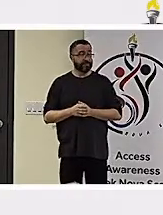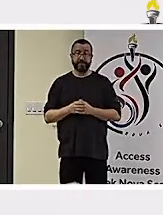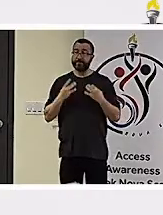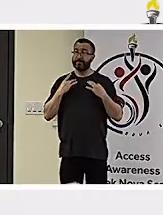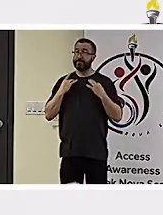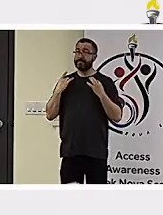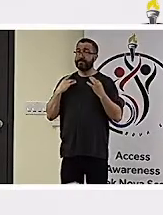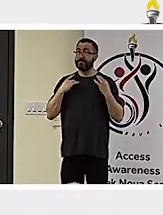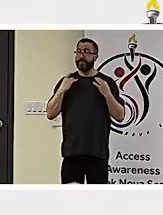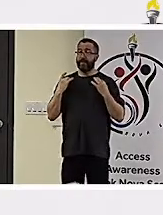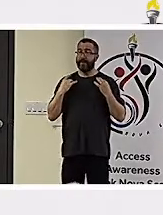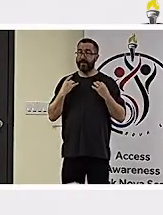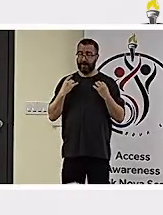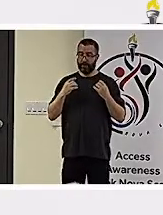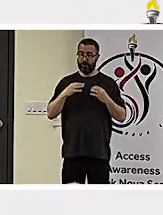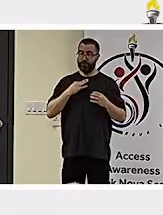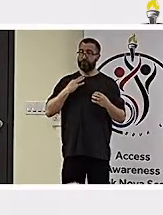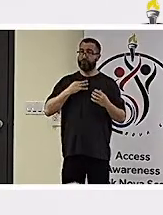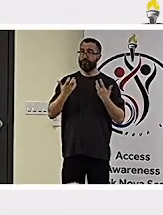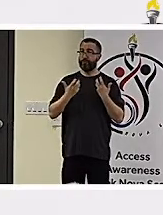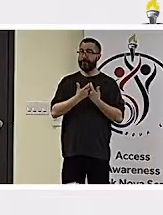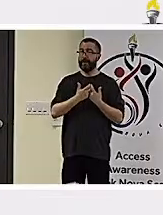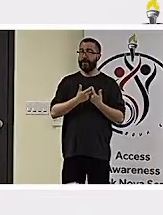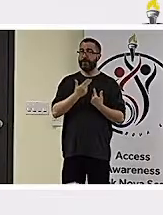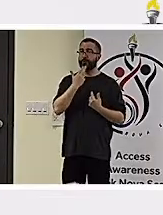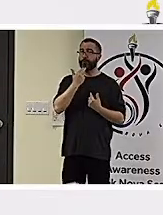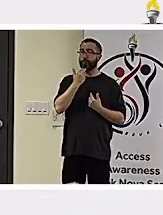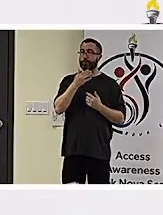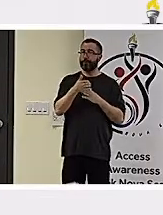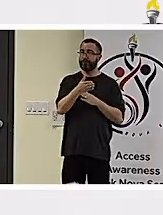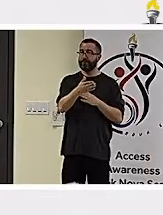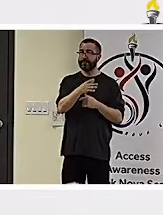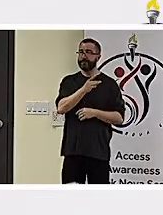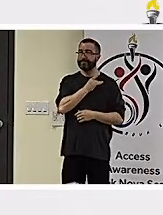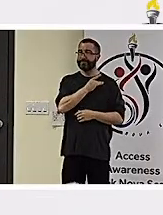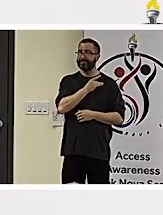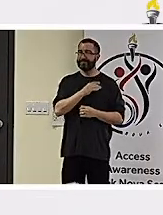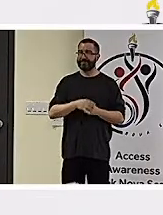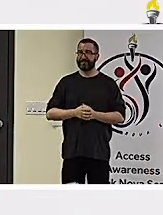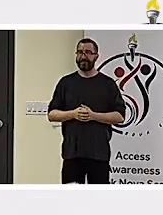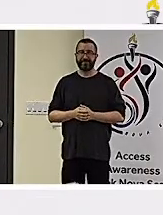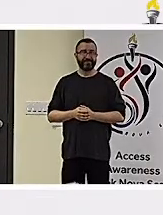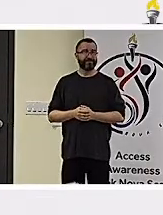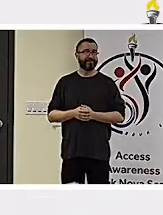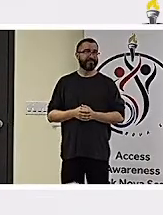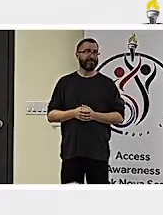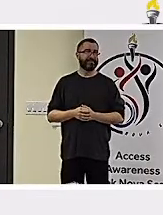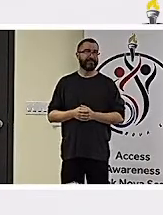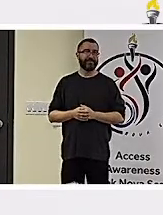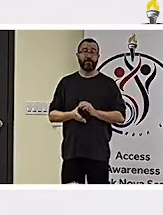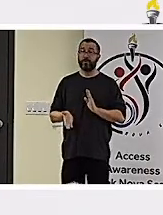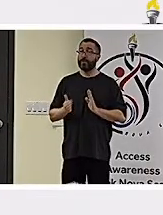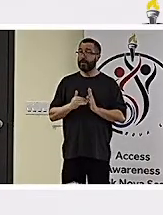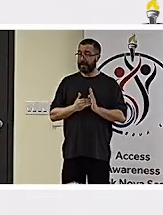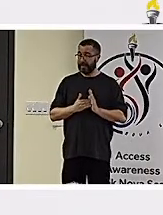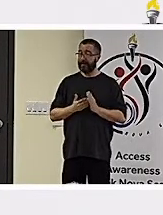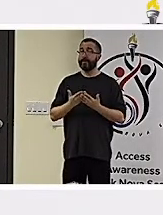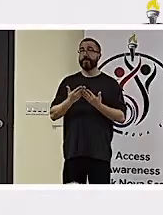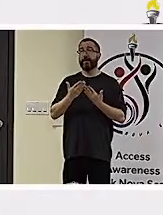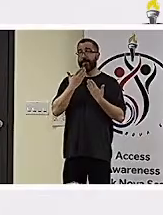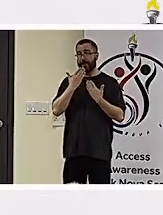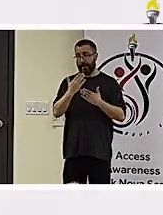little fish pin that someone gave me a long time ago. Again, so pleased to be with you